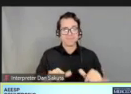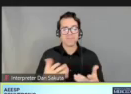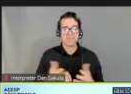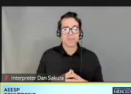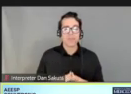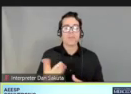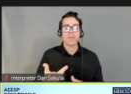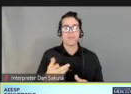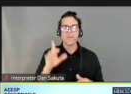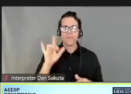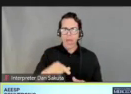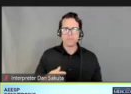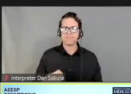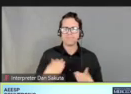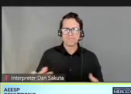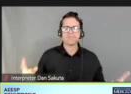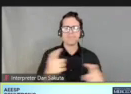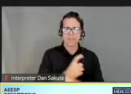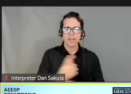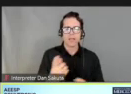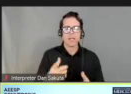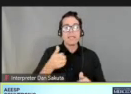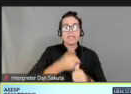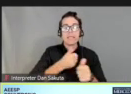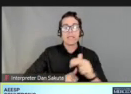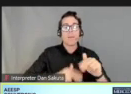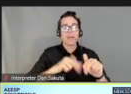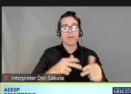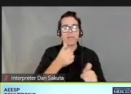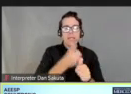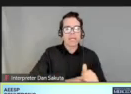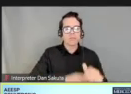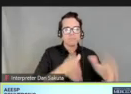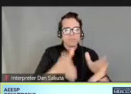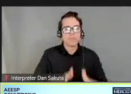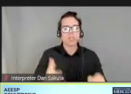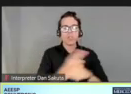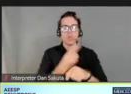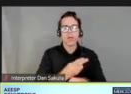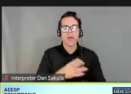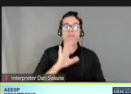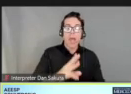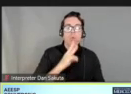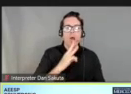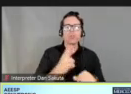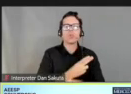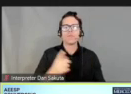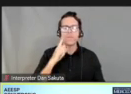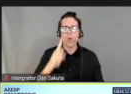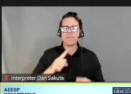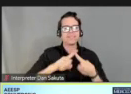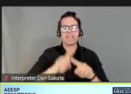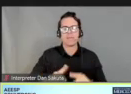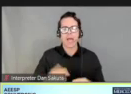is that each of those building users uses water differently. So they may have different pipes, they may have